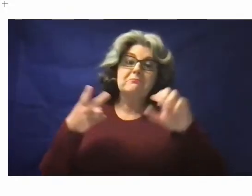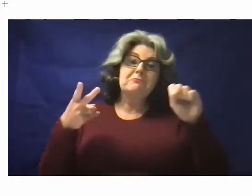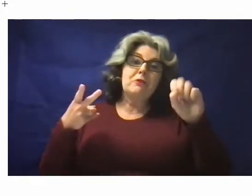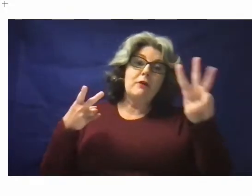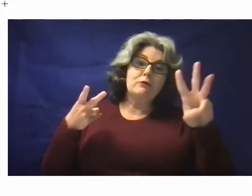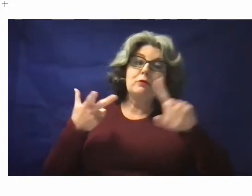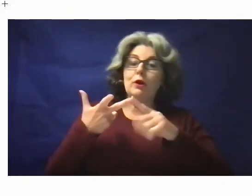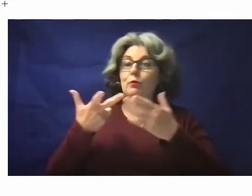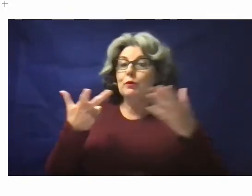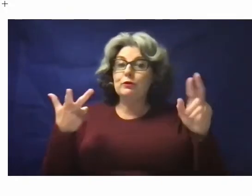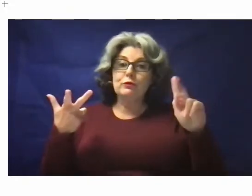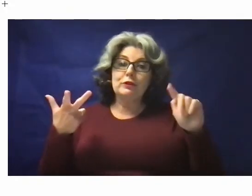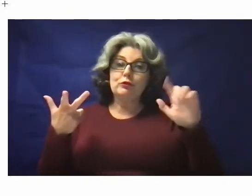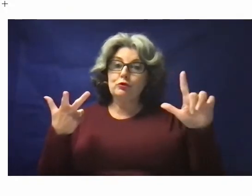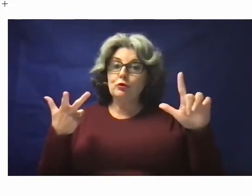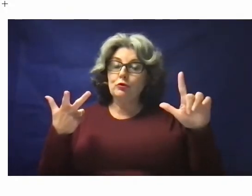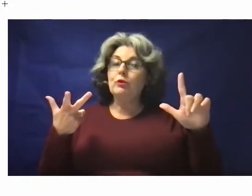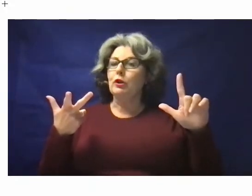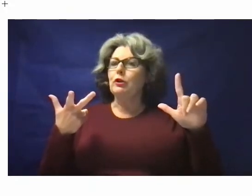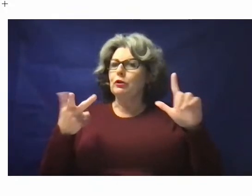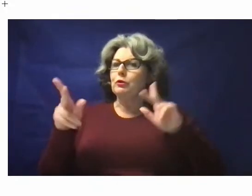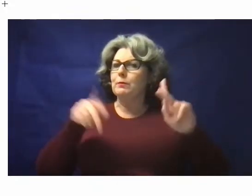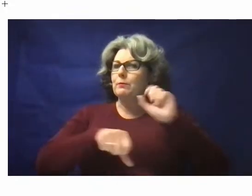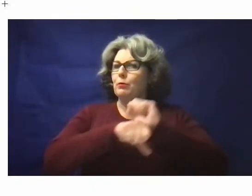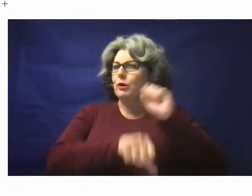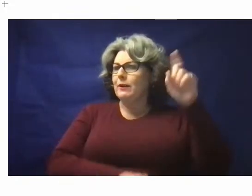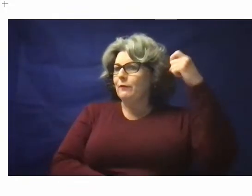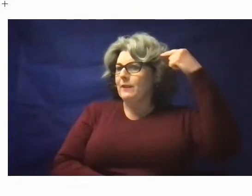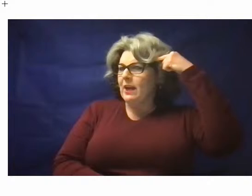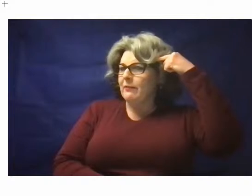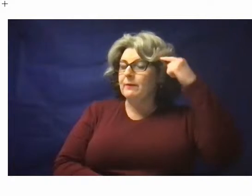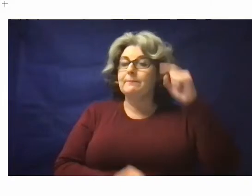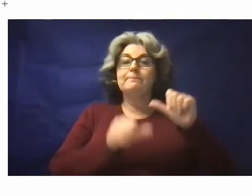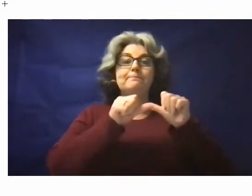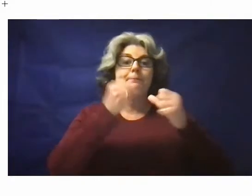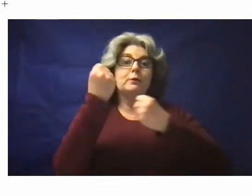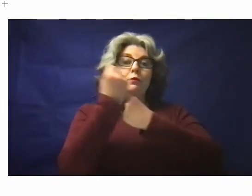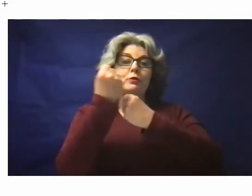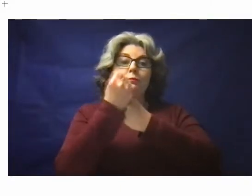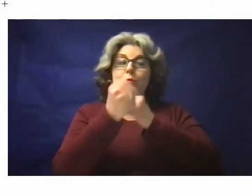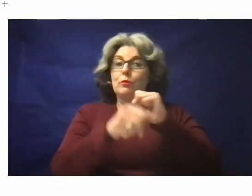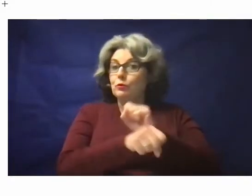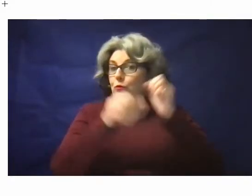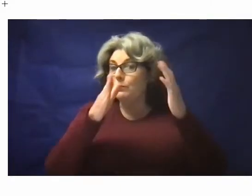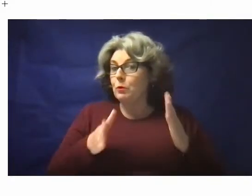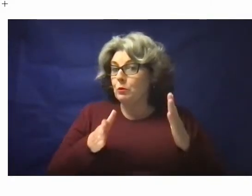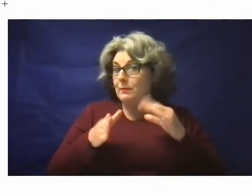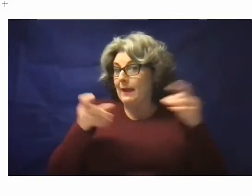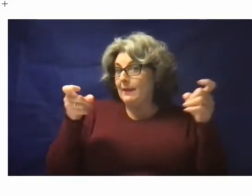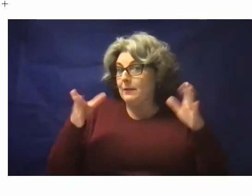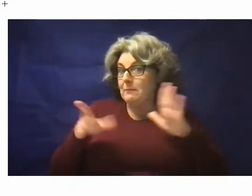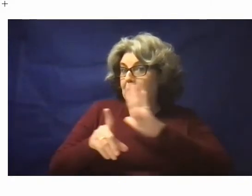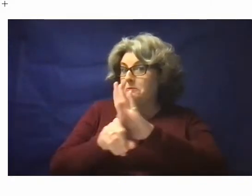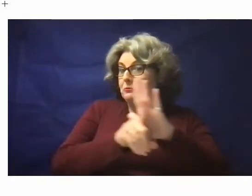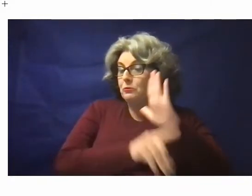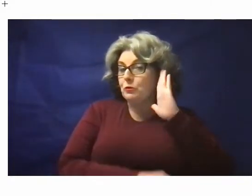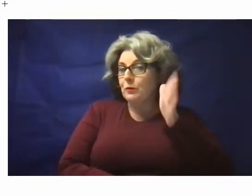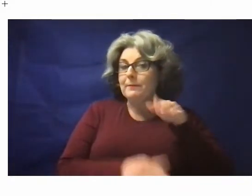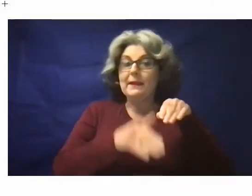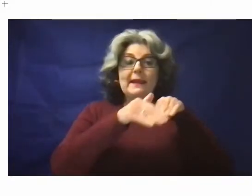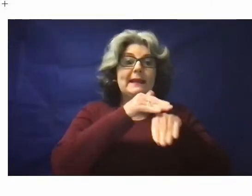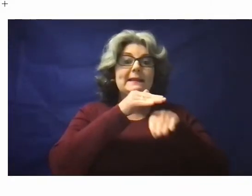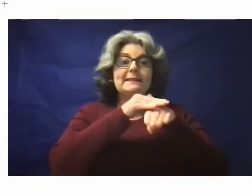and tools to public service employees. It offers ongoing support to employees and their managers. The